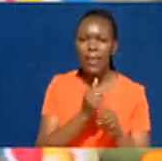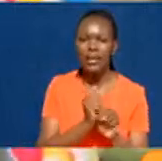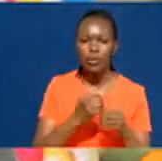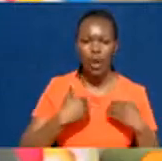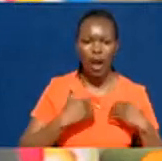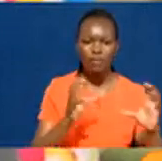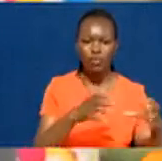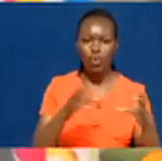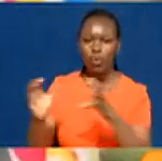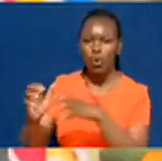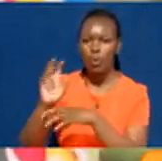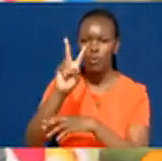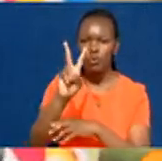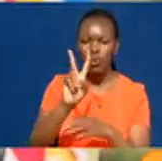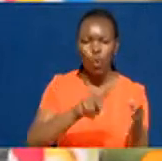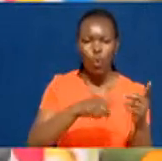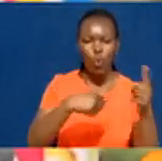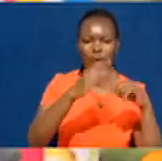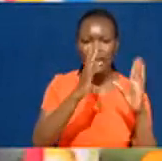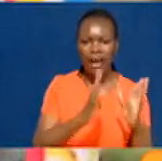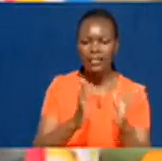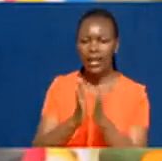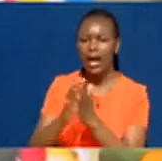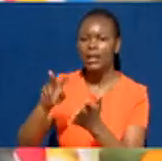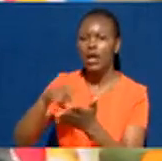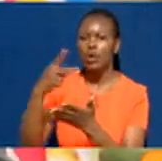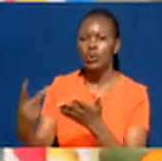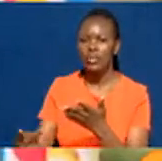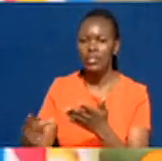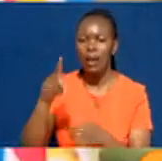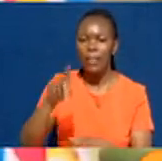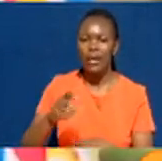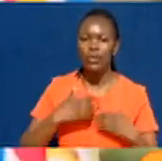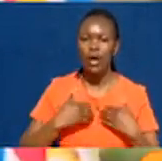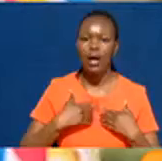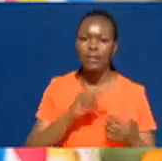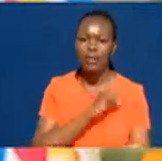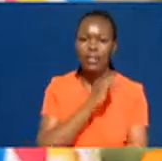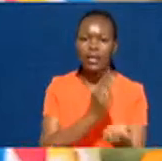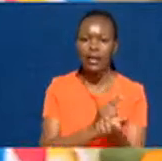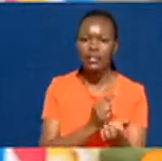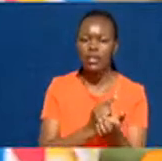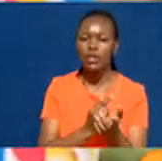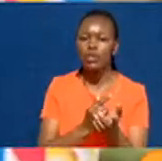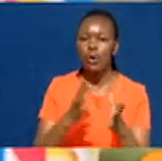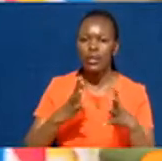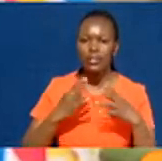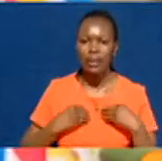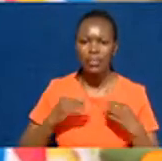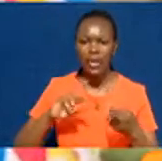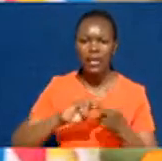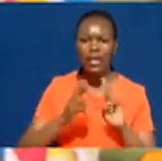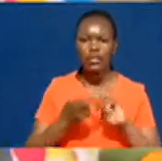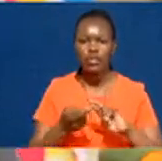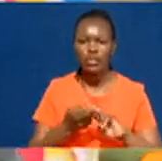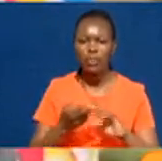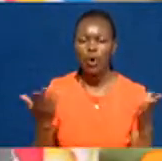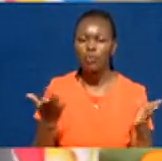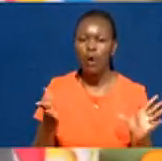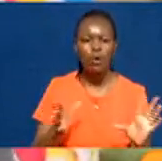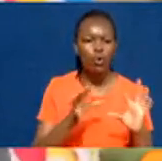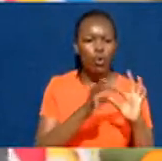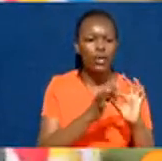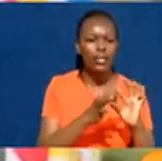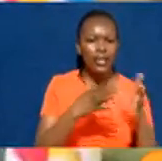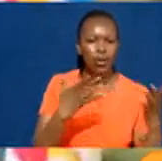by enabling them to access the grace to define their relationship in terms of what they share